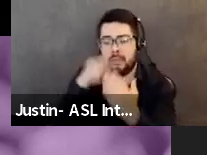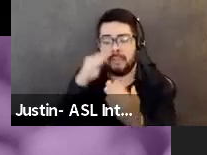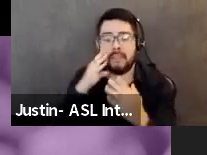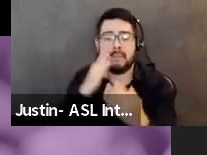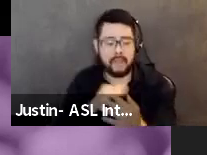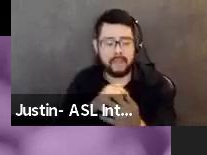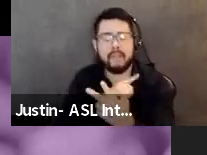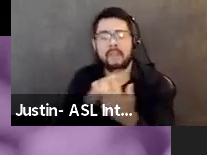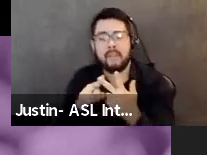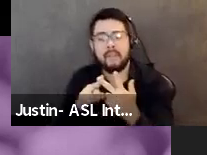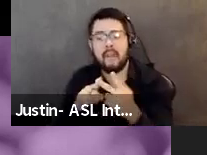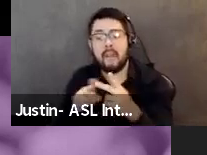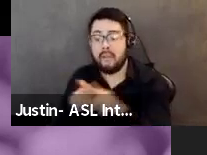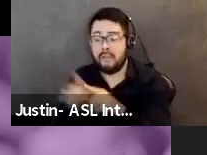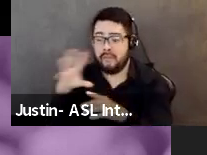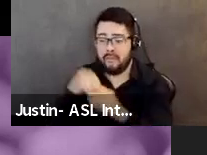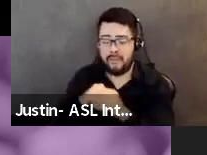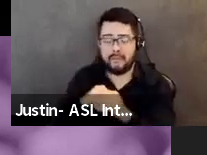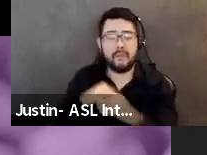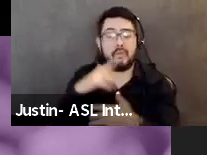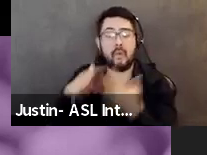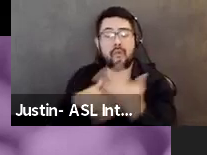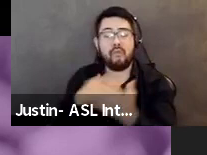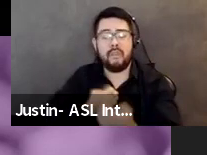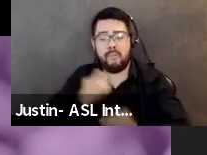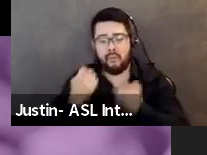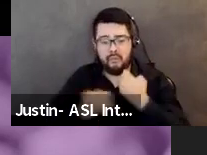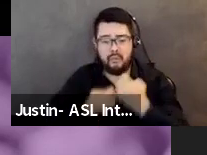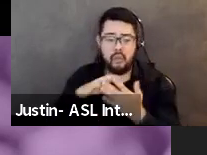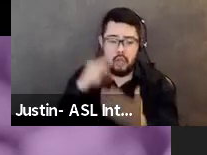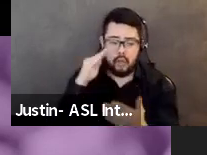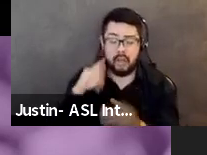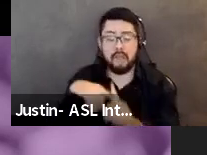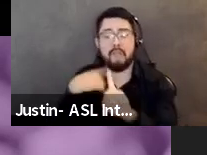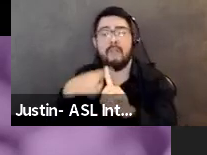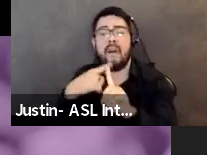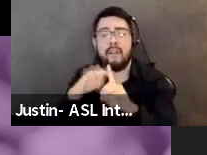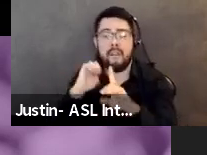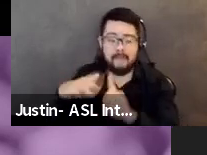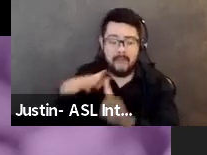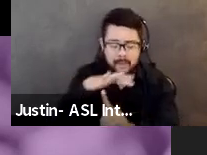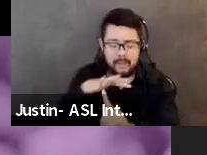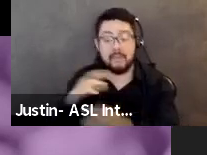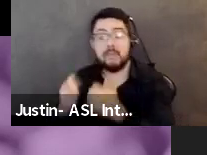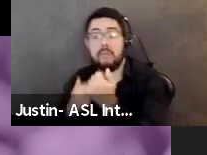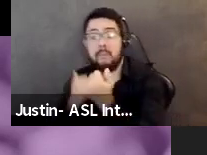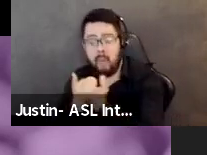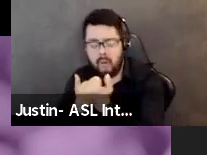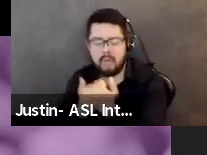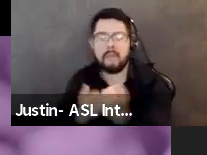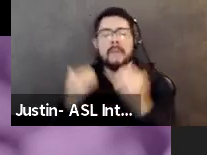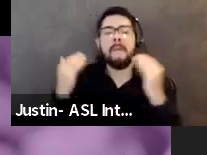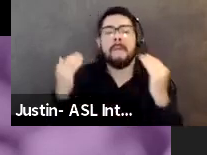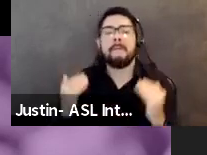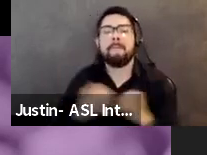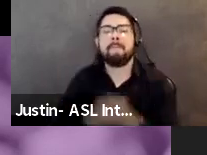including the importance of social emotional learning positive environments and supports and then lastly